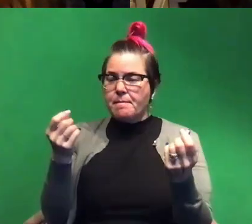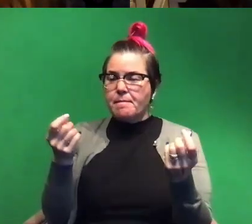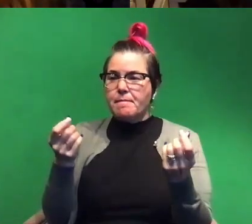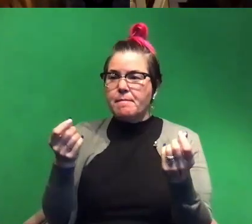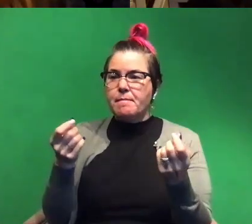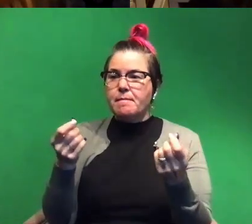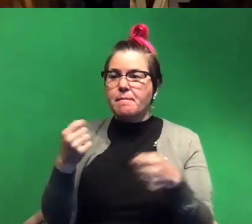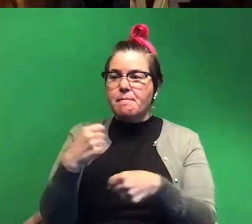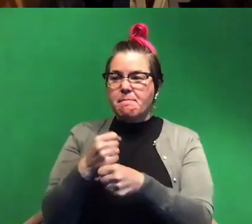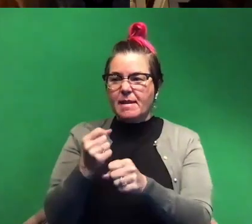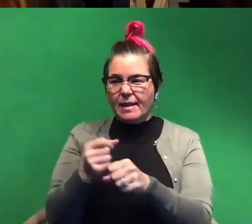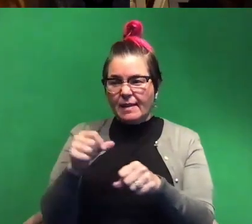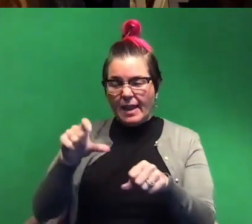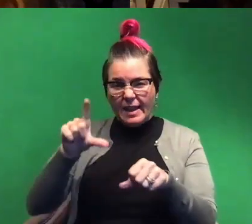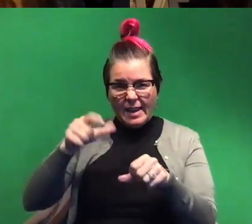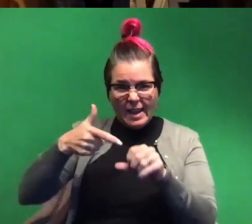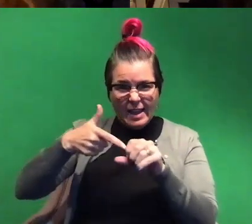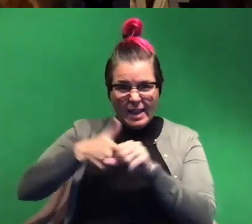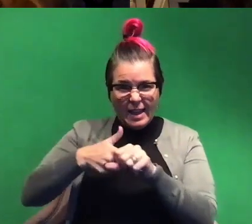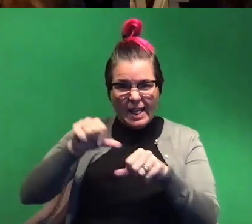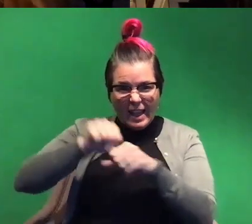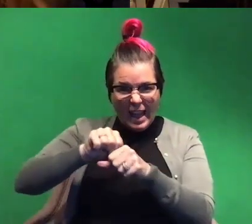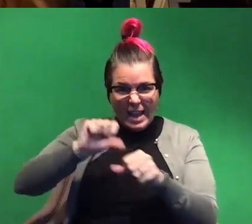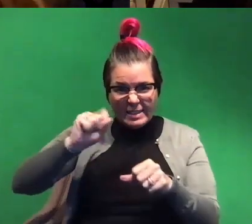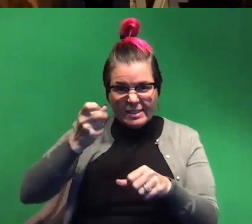gas stations along the way? Yeah. Oh.